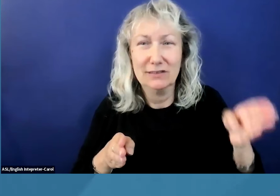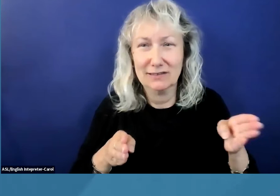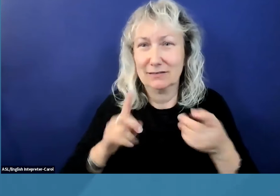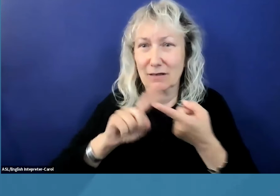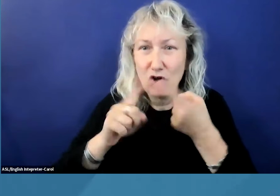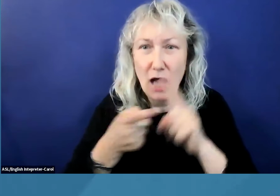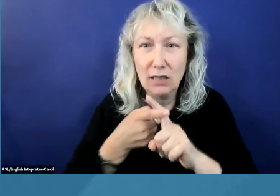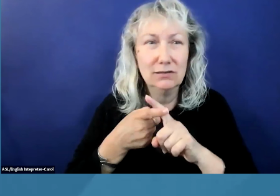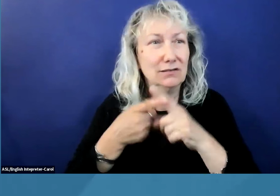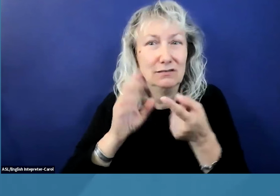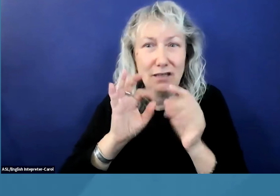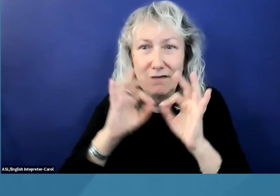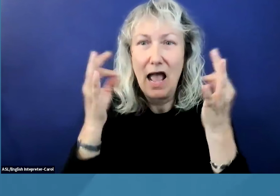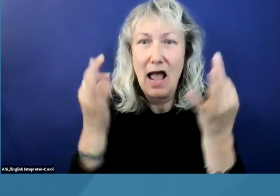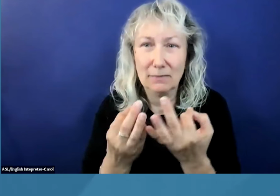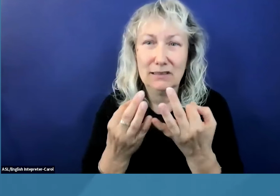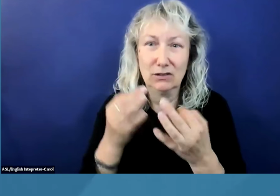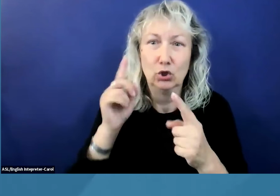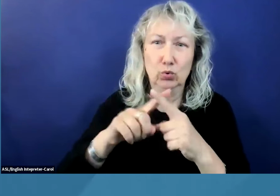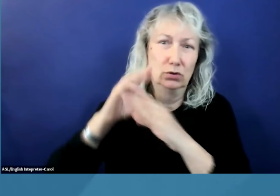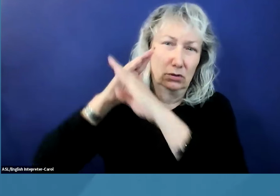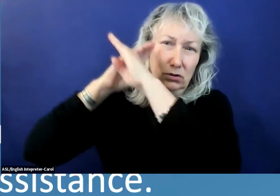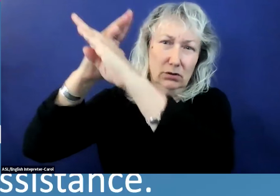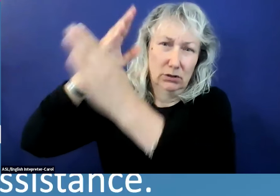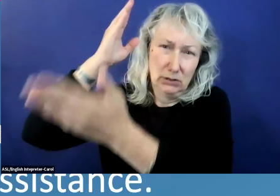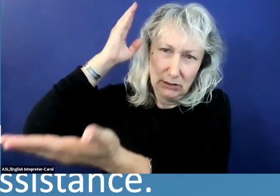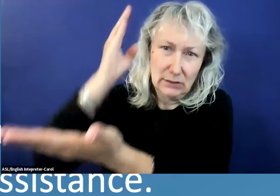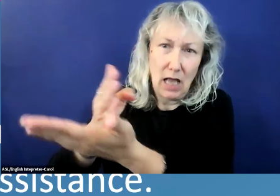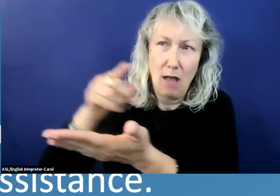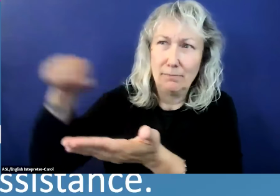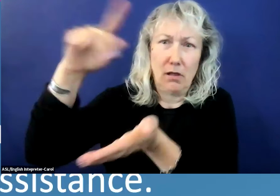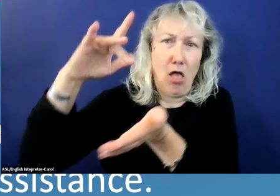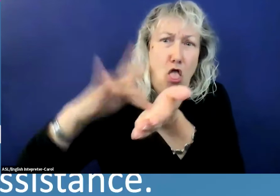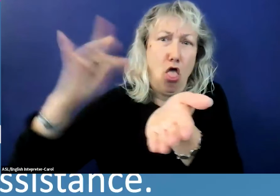from being successful. Next slide.